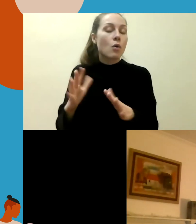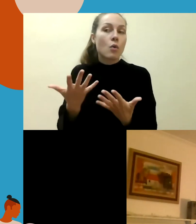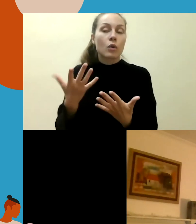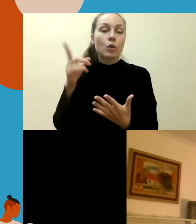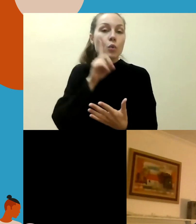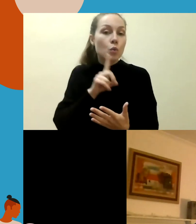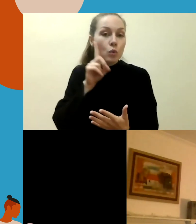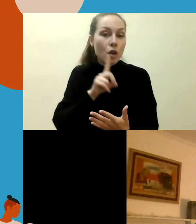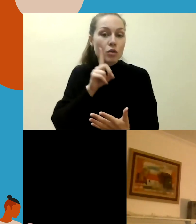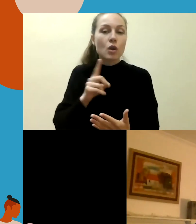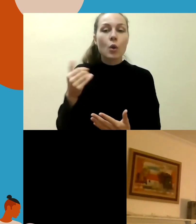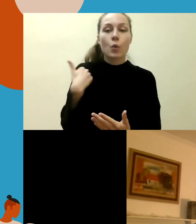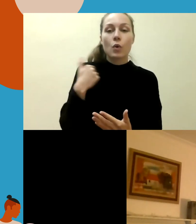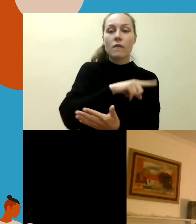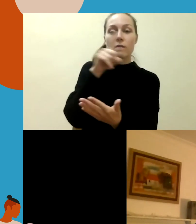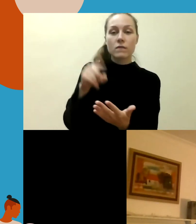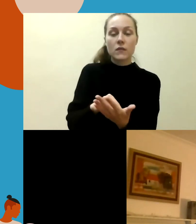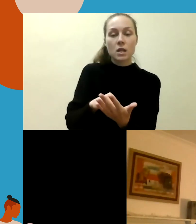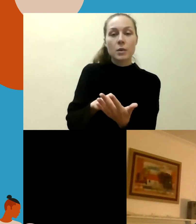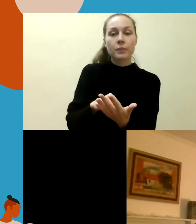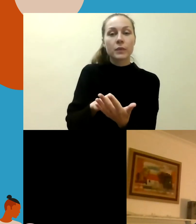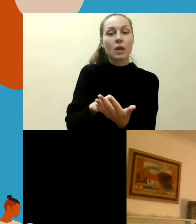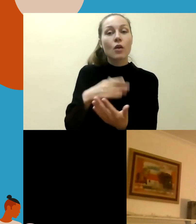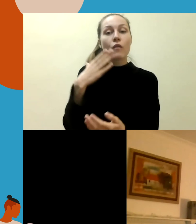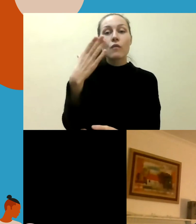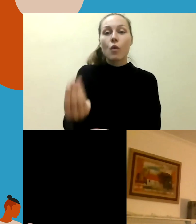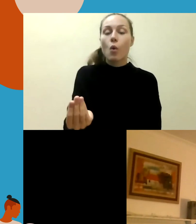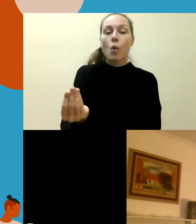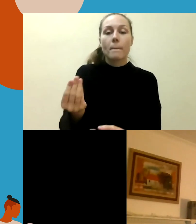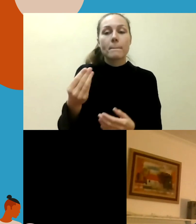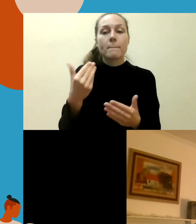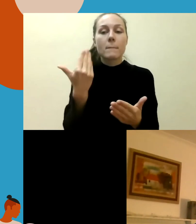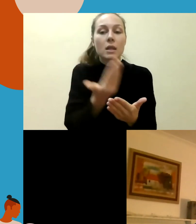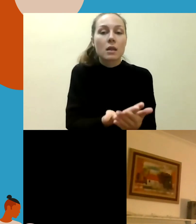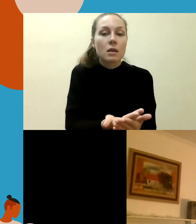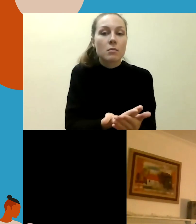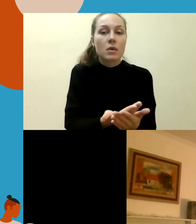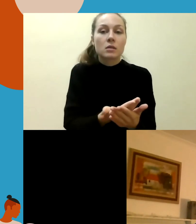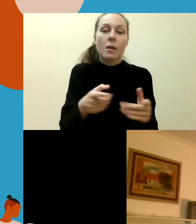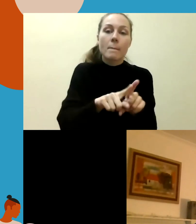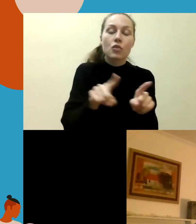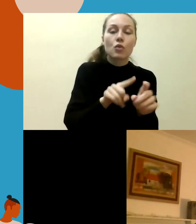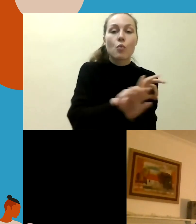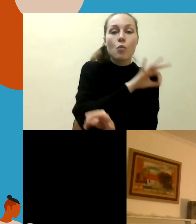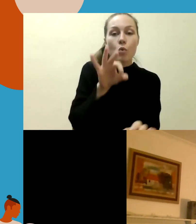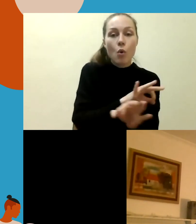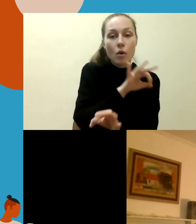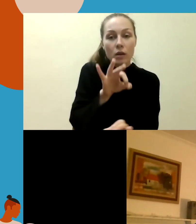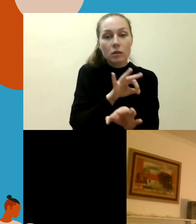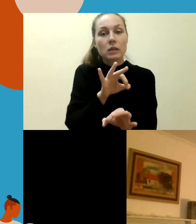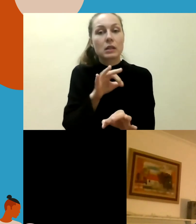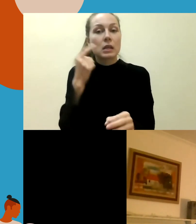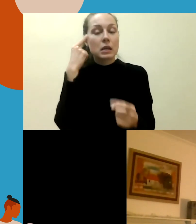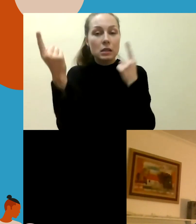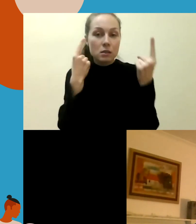are relevant to Lithuania, and you've heard about the expectations. Now, what advice would you give